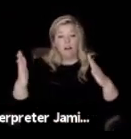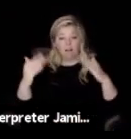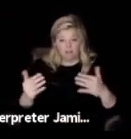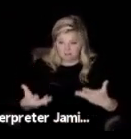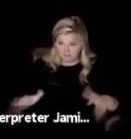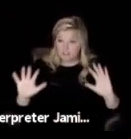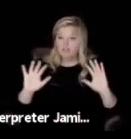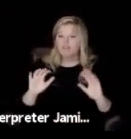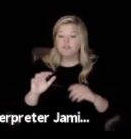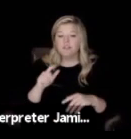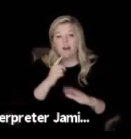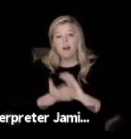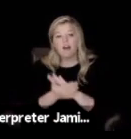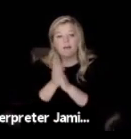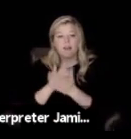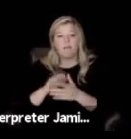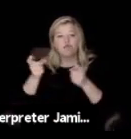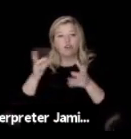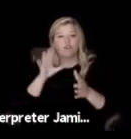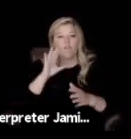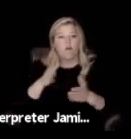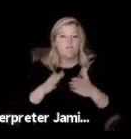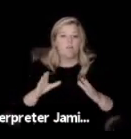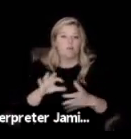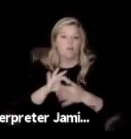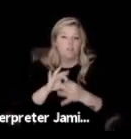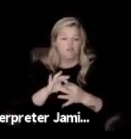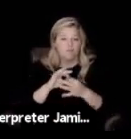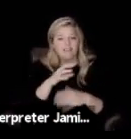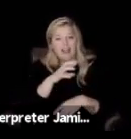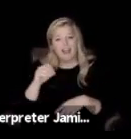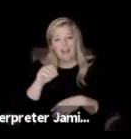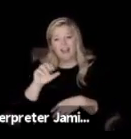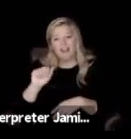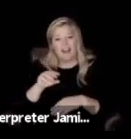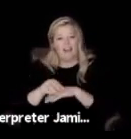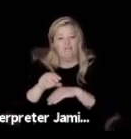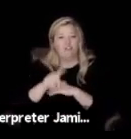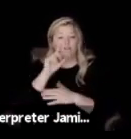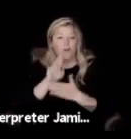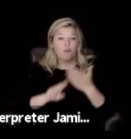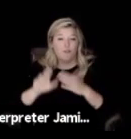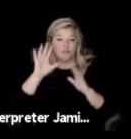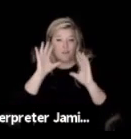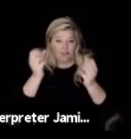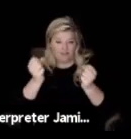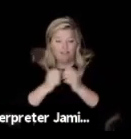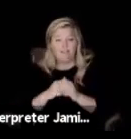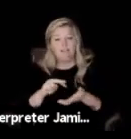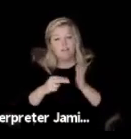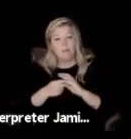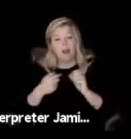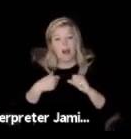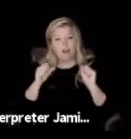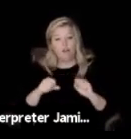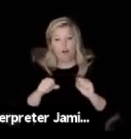for a university, and I was an advisor to the president. So having the opportunity to see what